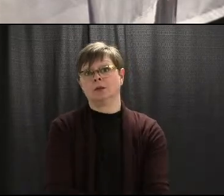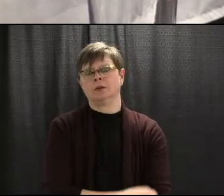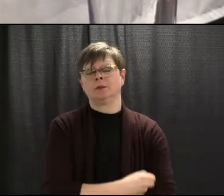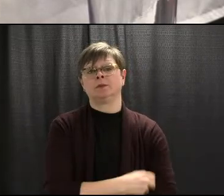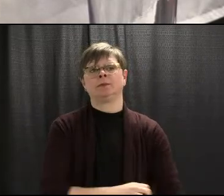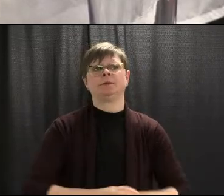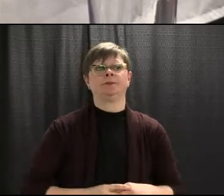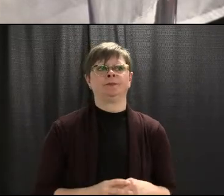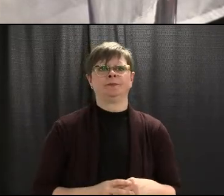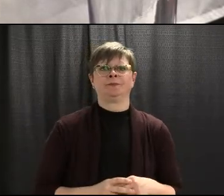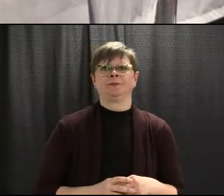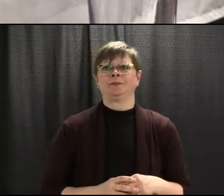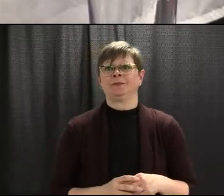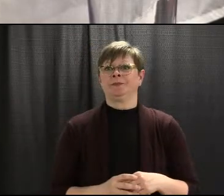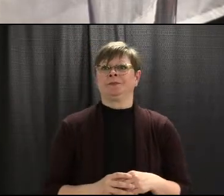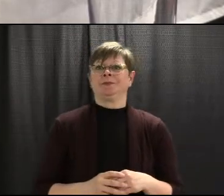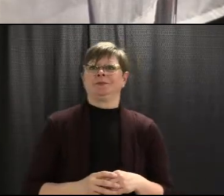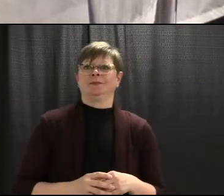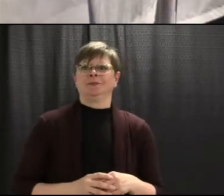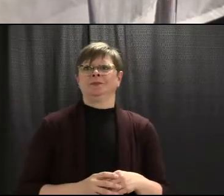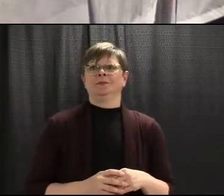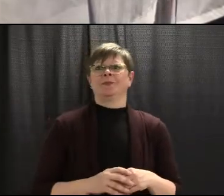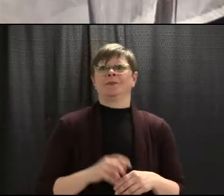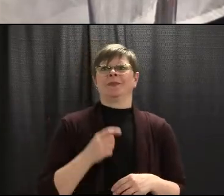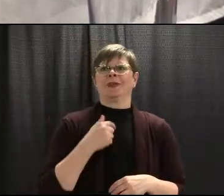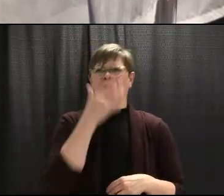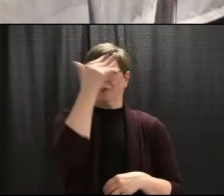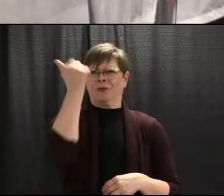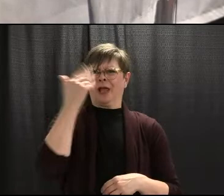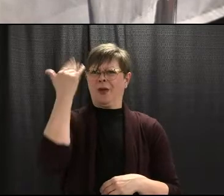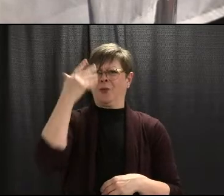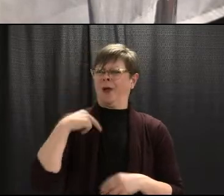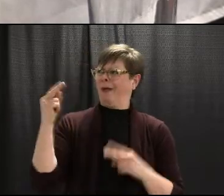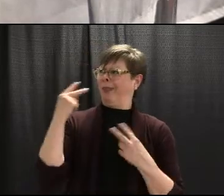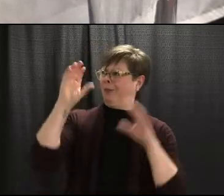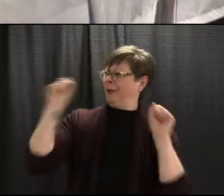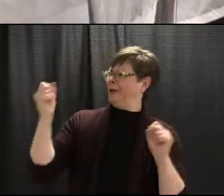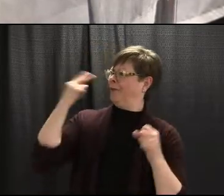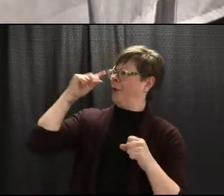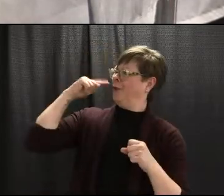What did I forget? Questions? Time for questions. Fair enough.